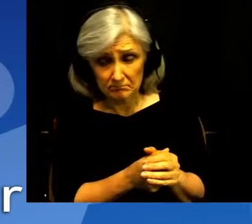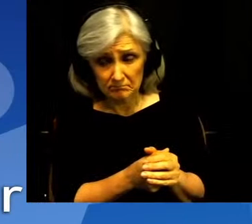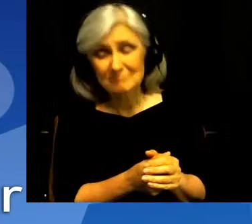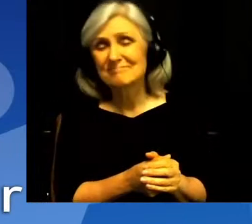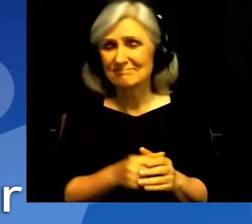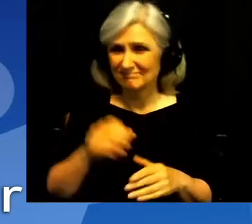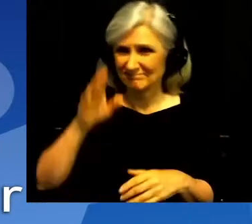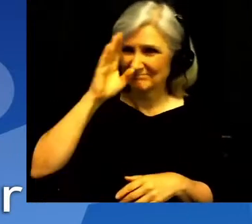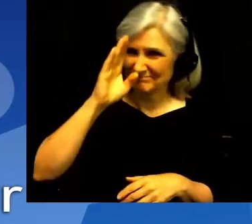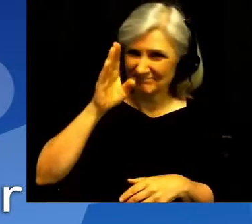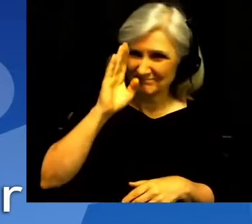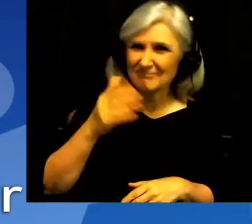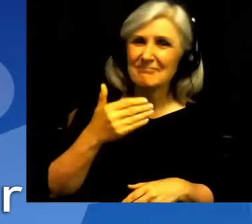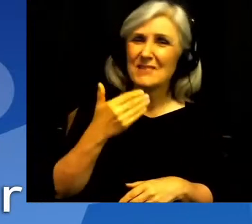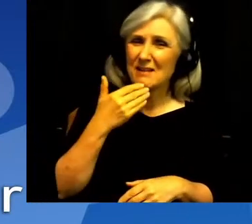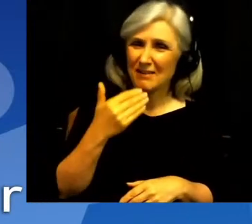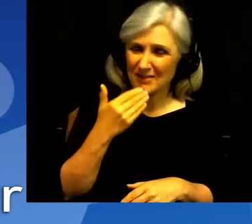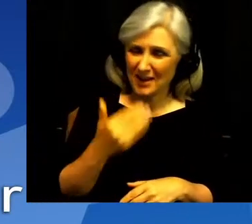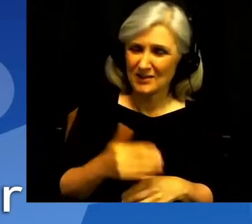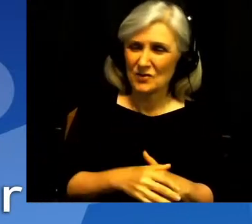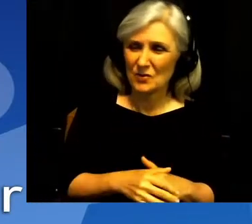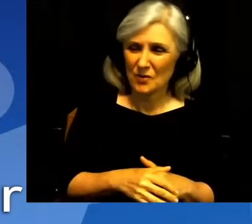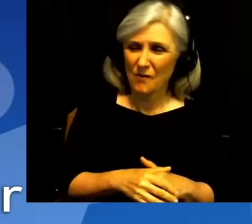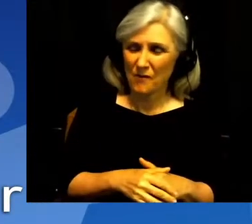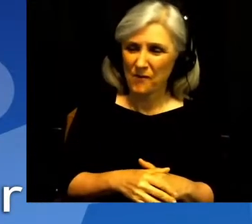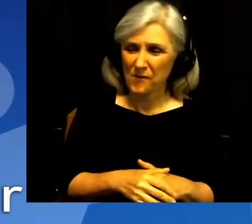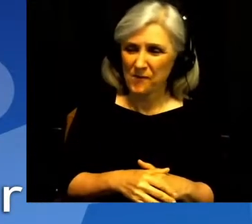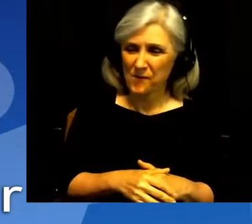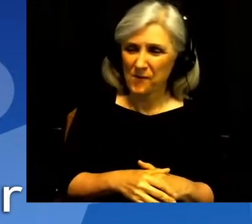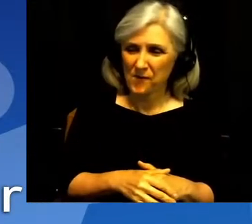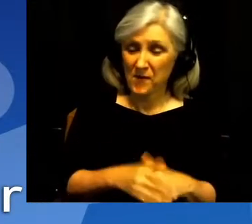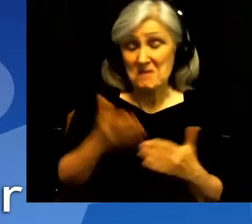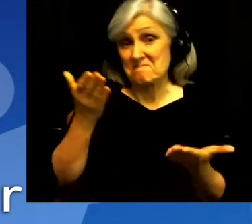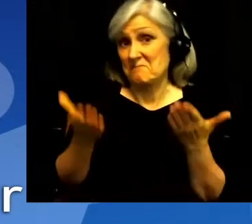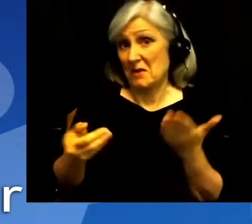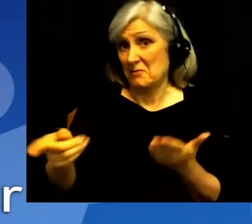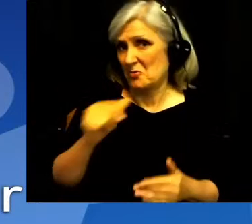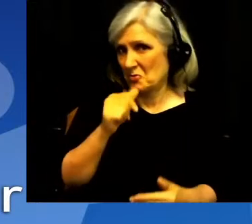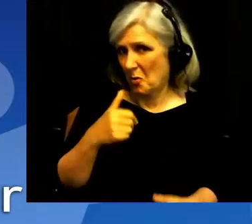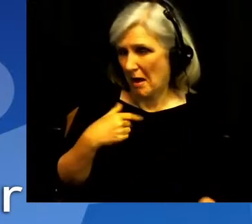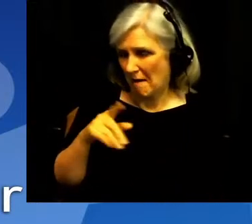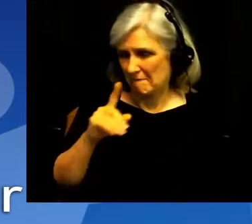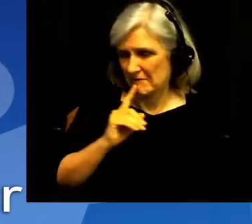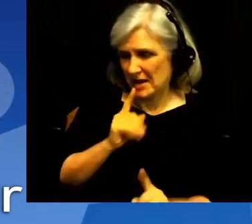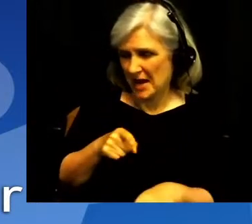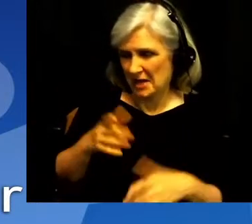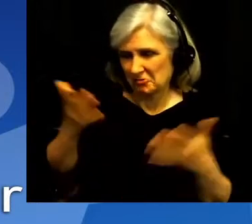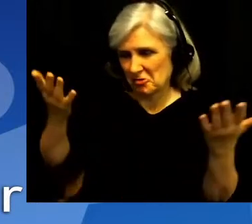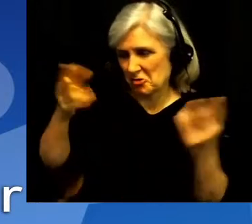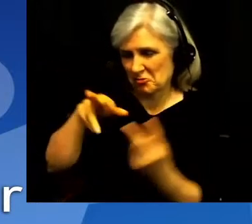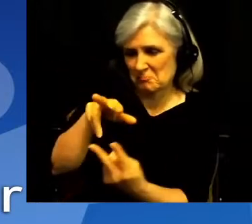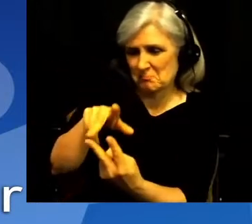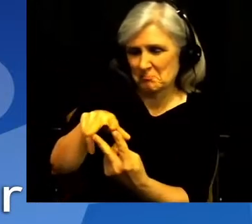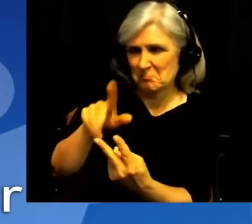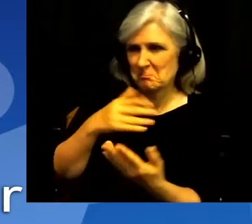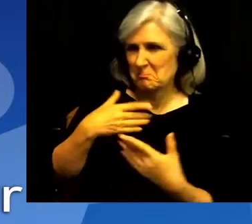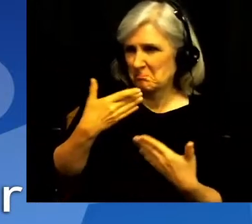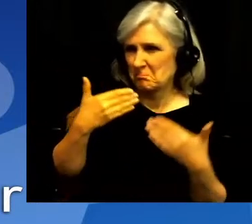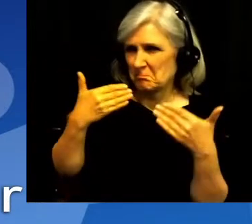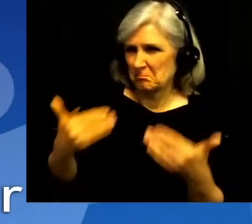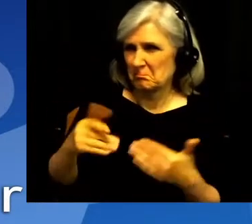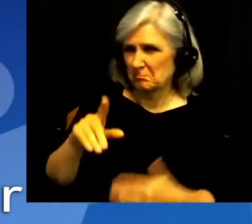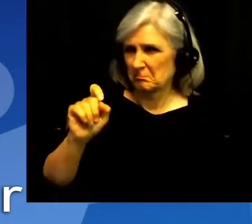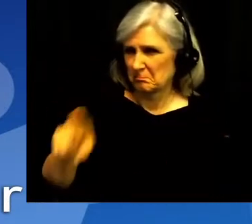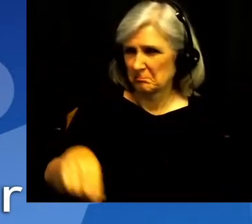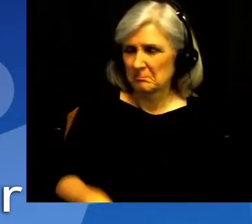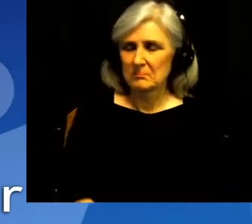Hi there. Thanks for taking this question, and I'm not sure whether or not you can answer it, but Dr. Westergaard or Tracy, how is DHS transitioning to